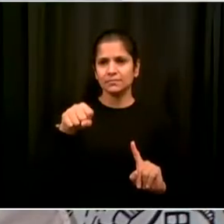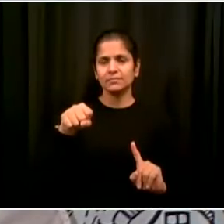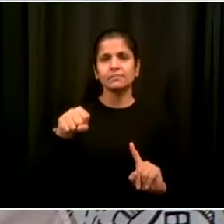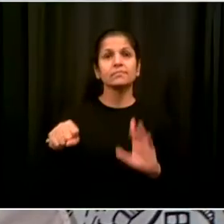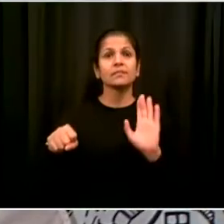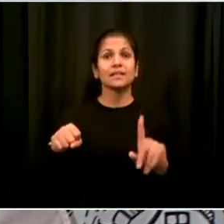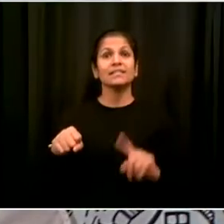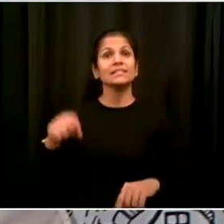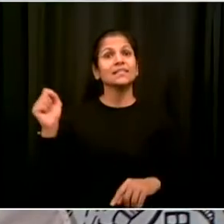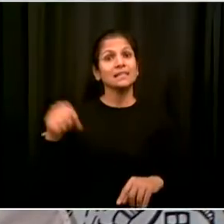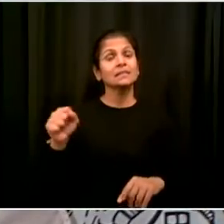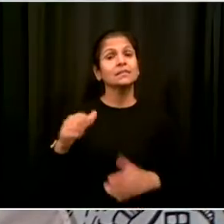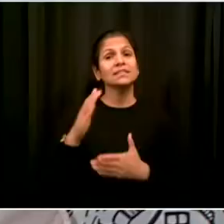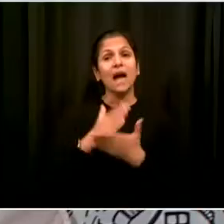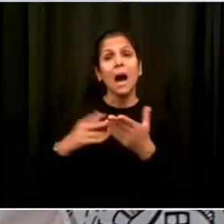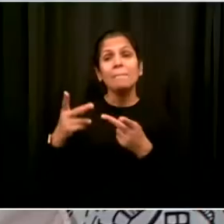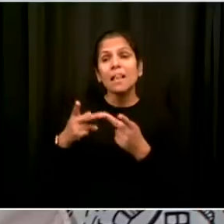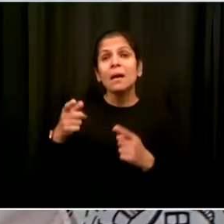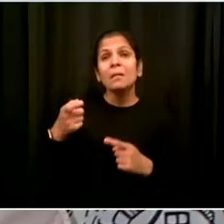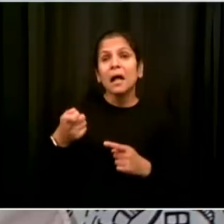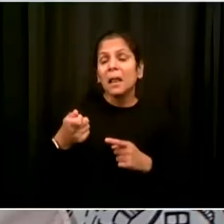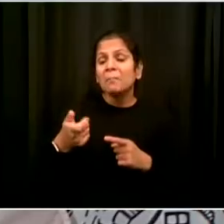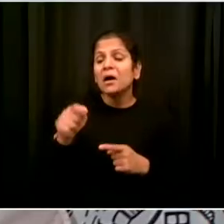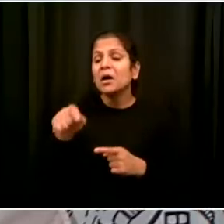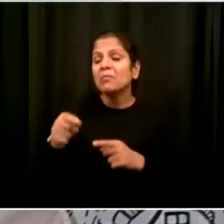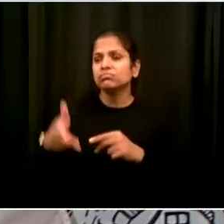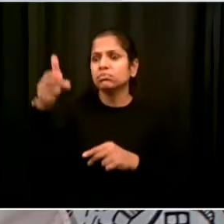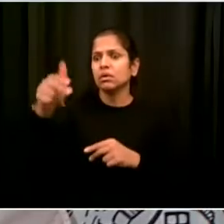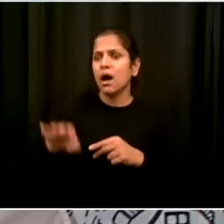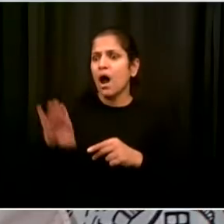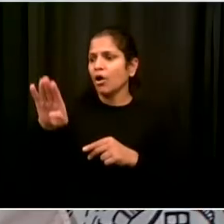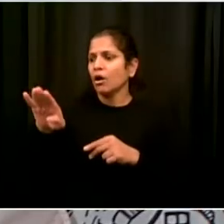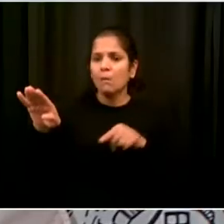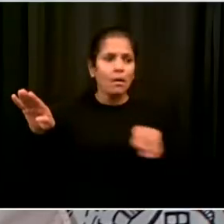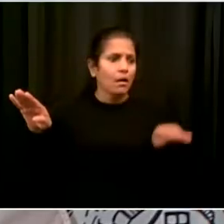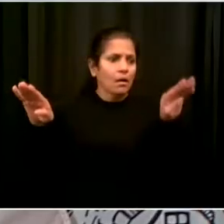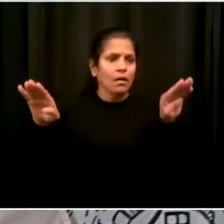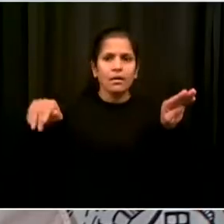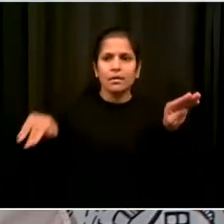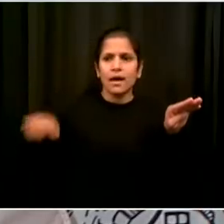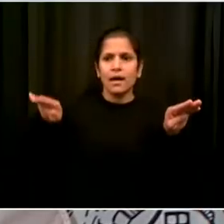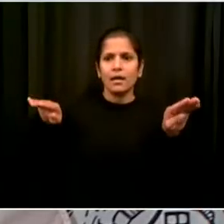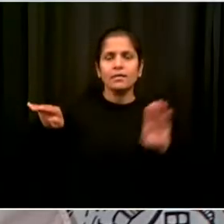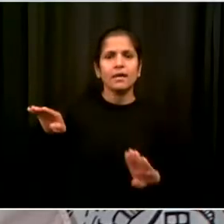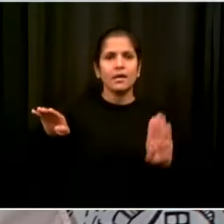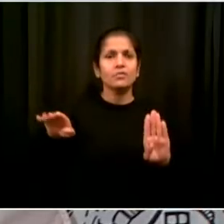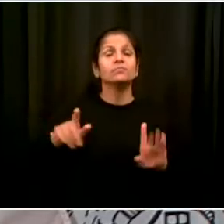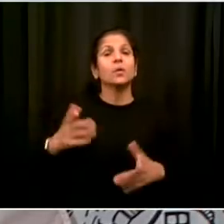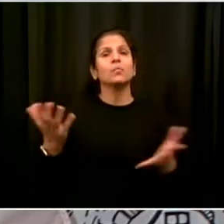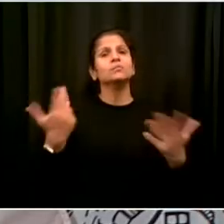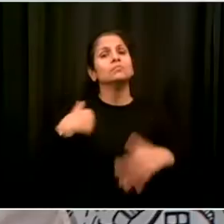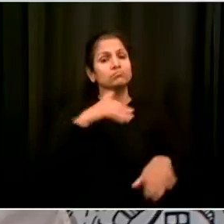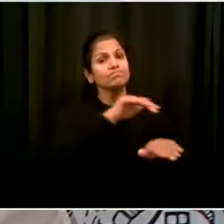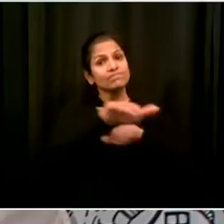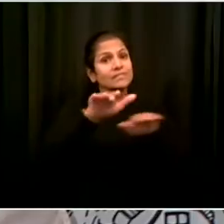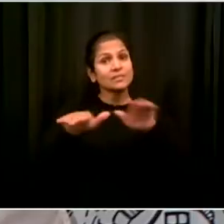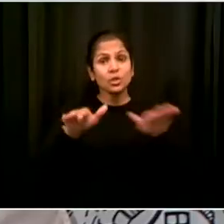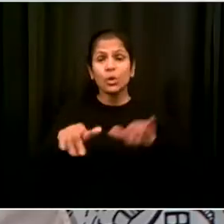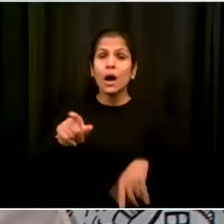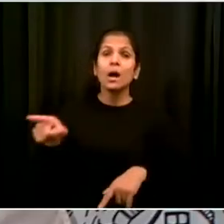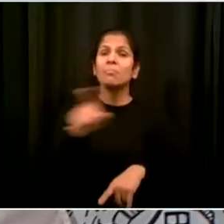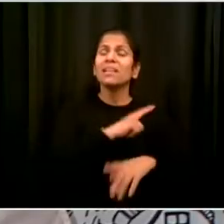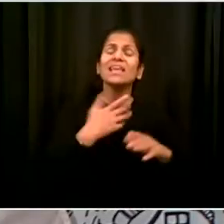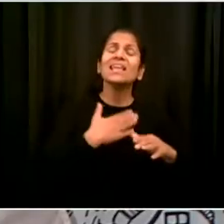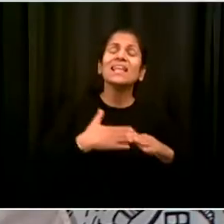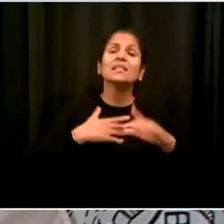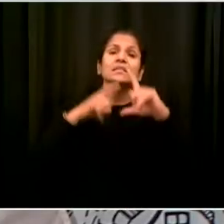that is, in some cases, directly related to the use of masks or unwillingness to use masks. We really need everyone using